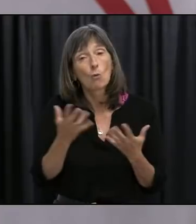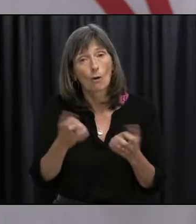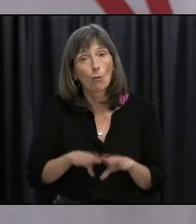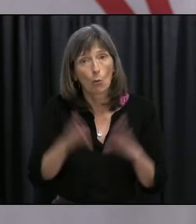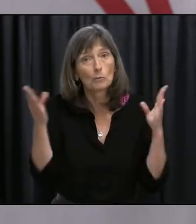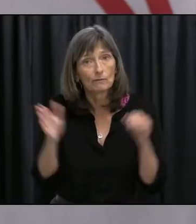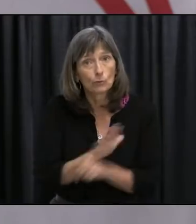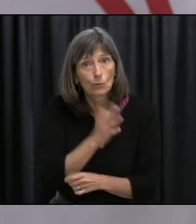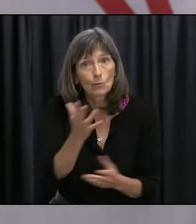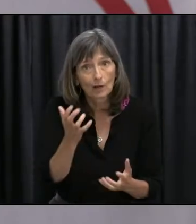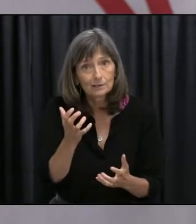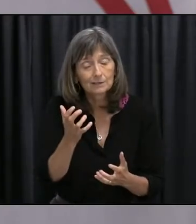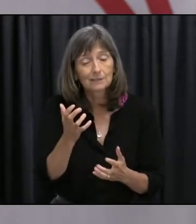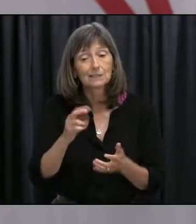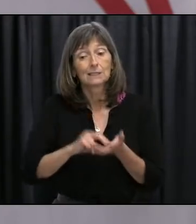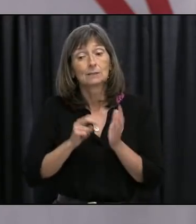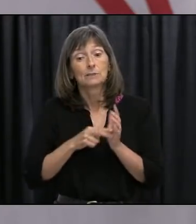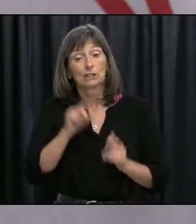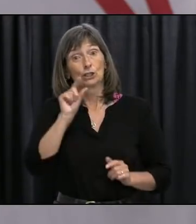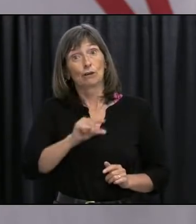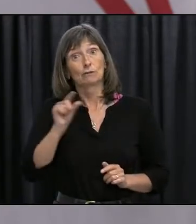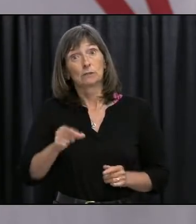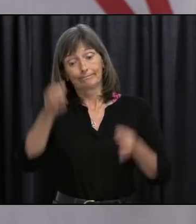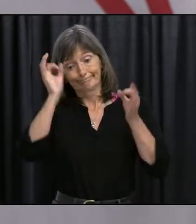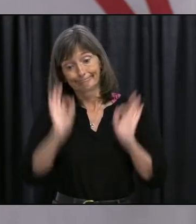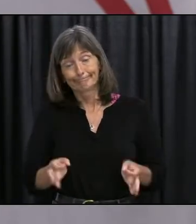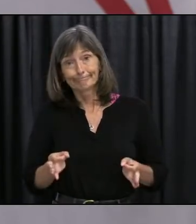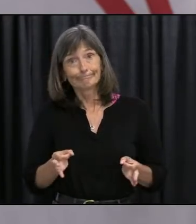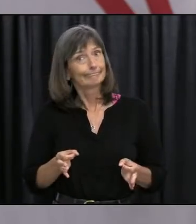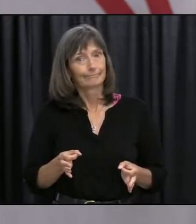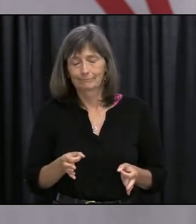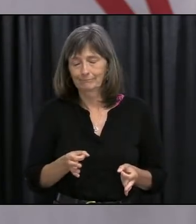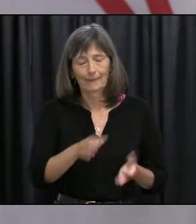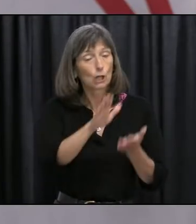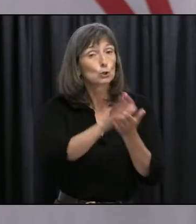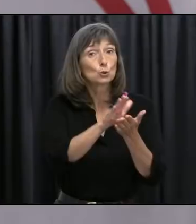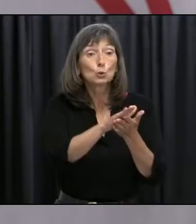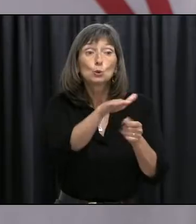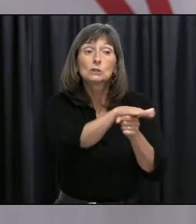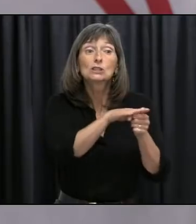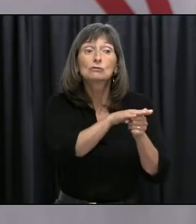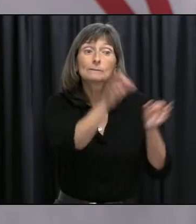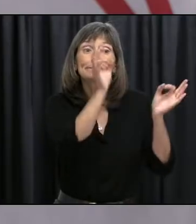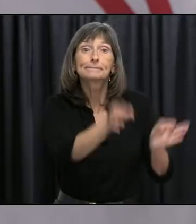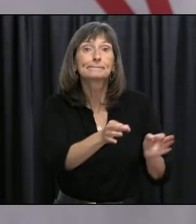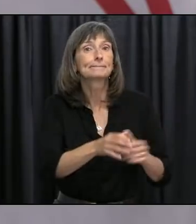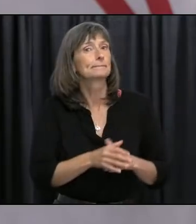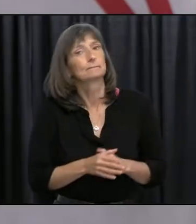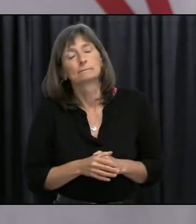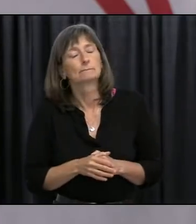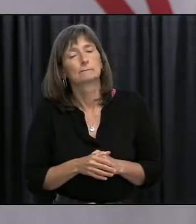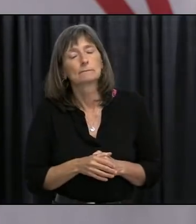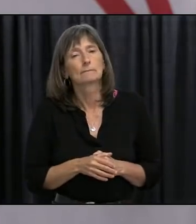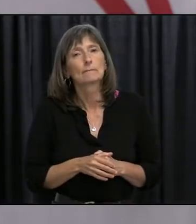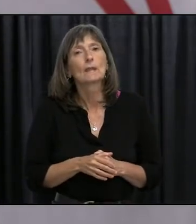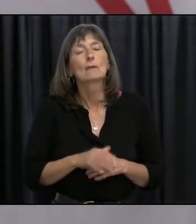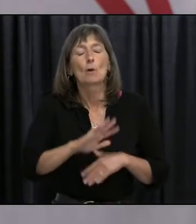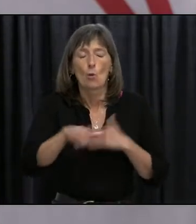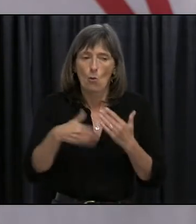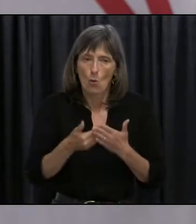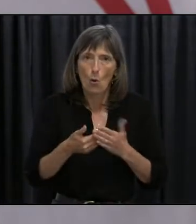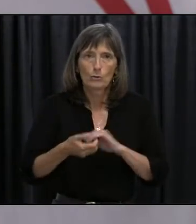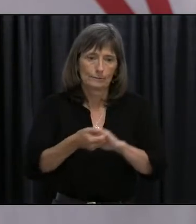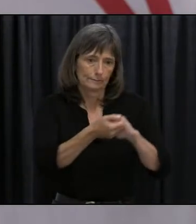government making this decision or the school district making this decision. This is about creating a path and a framework for what would look